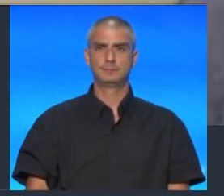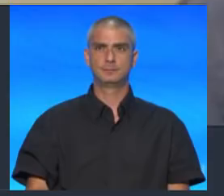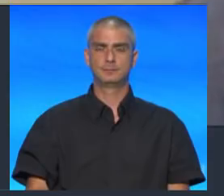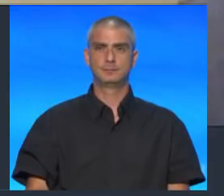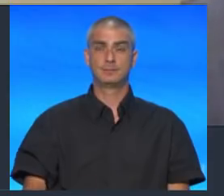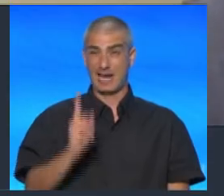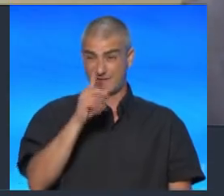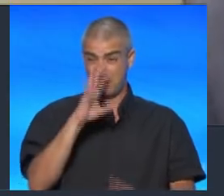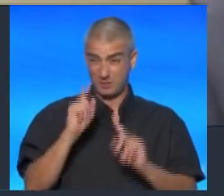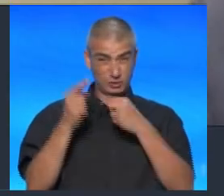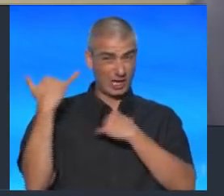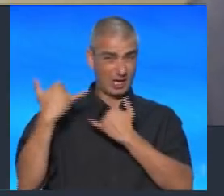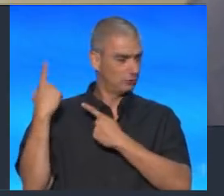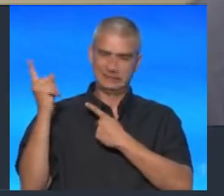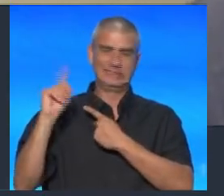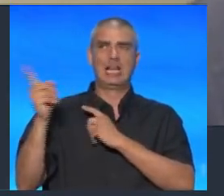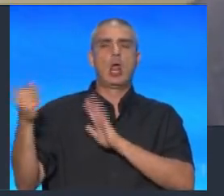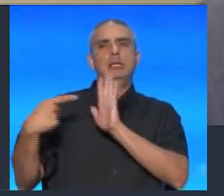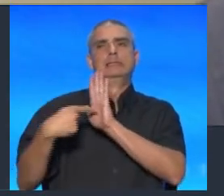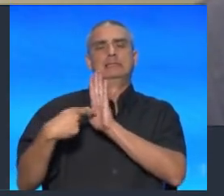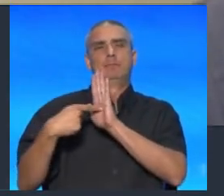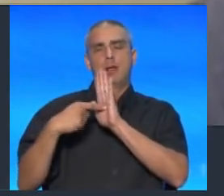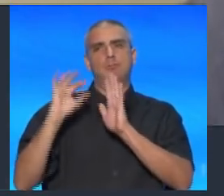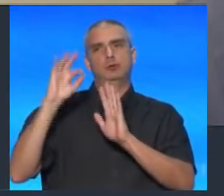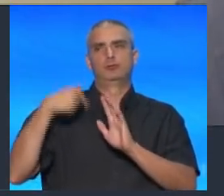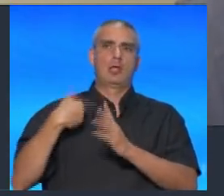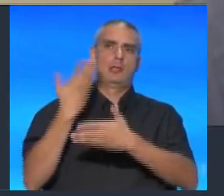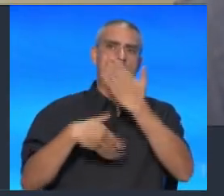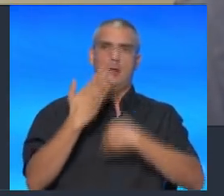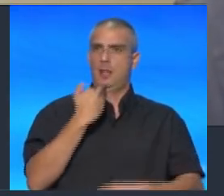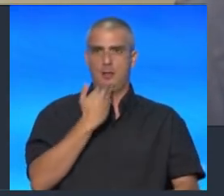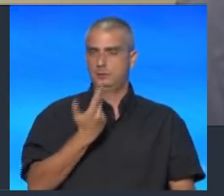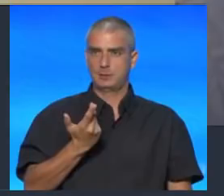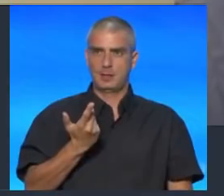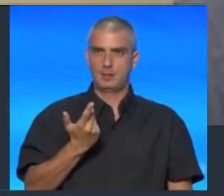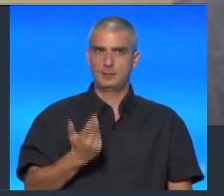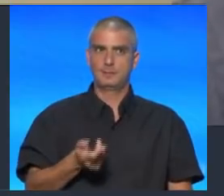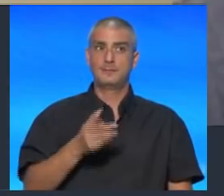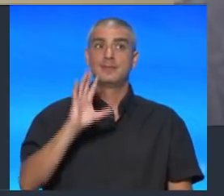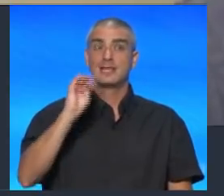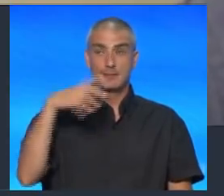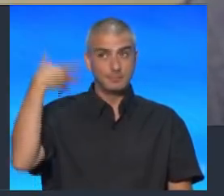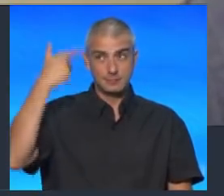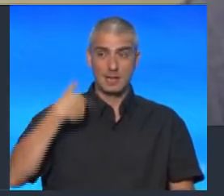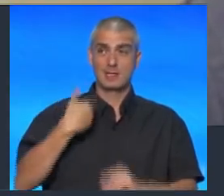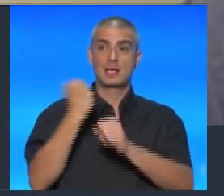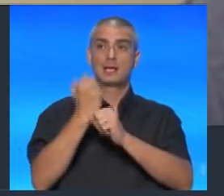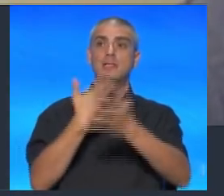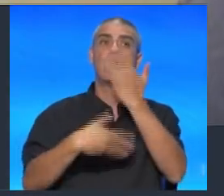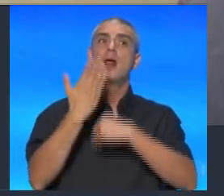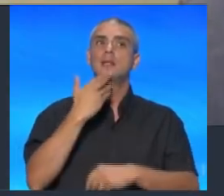this incident would not be a reason why I would do that. If and when I make Aliyah to Israel, it